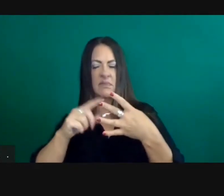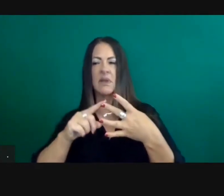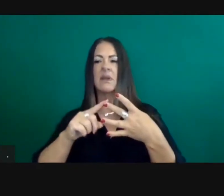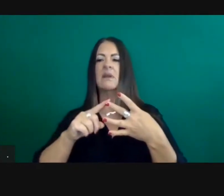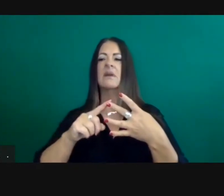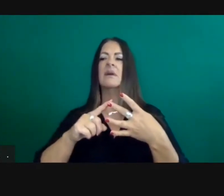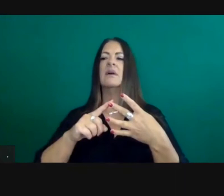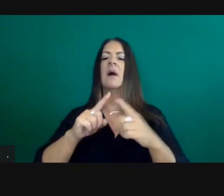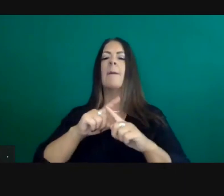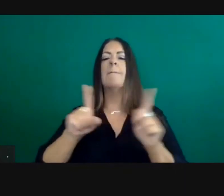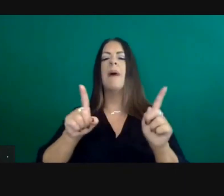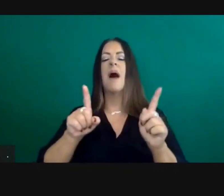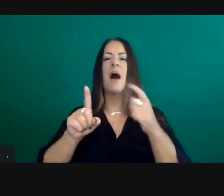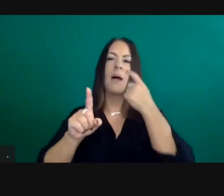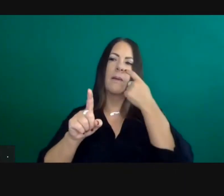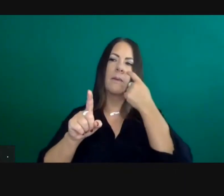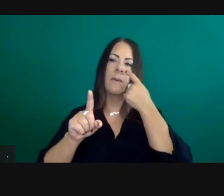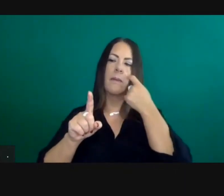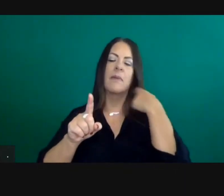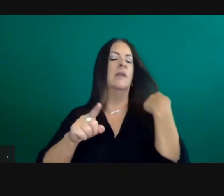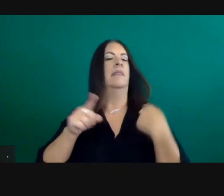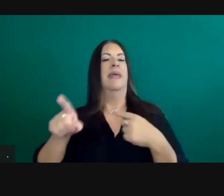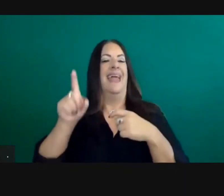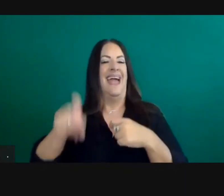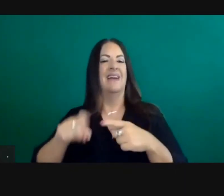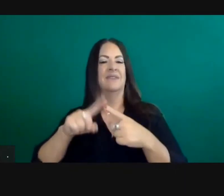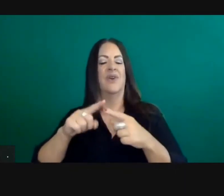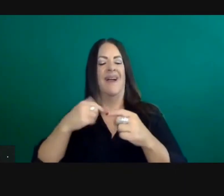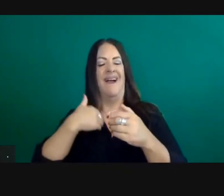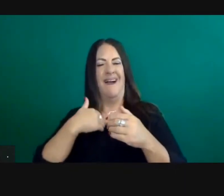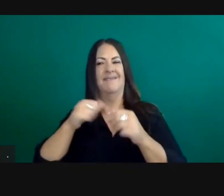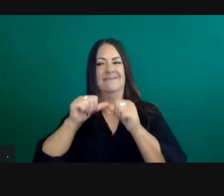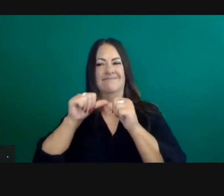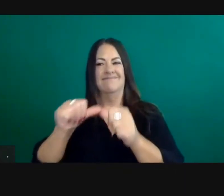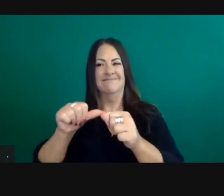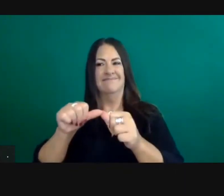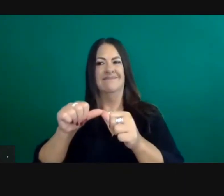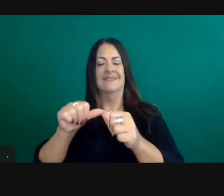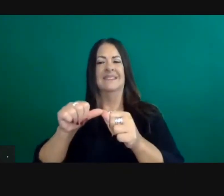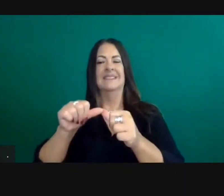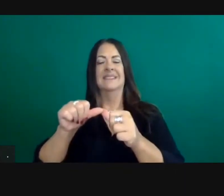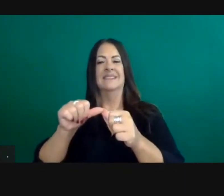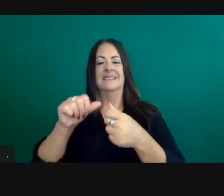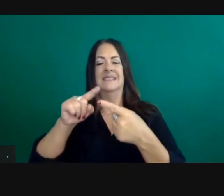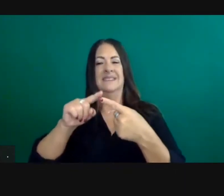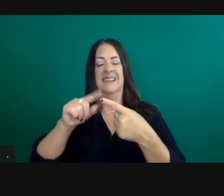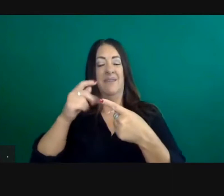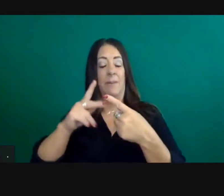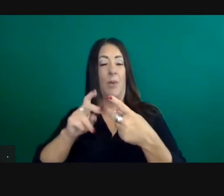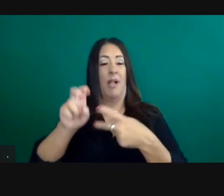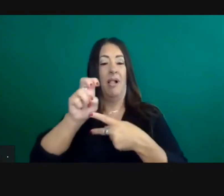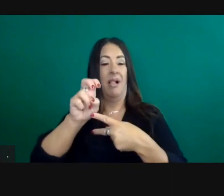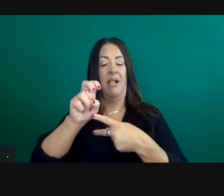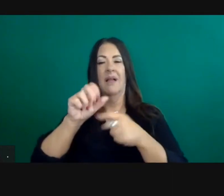have 2 purple scores in consecutive following weeks in order to fall down to the purple tier. San Diego is not going to be